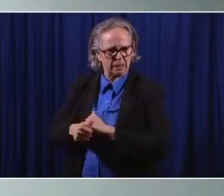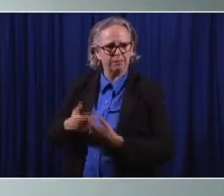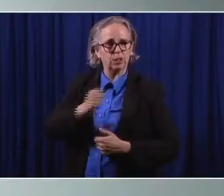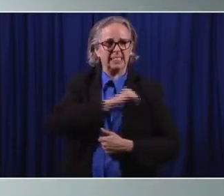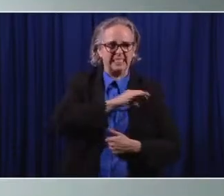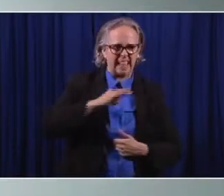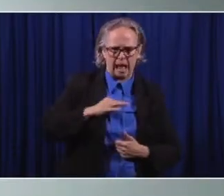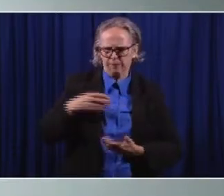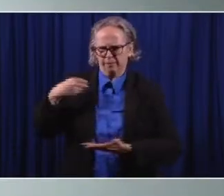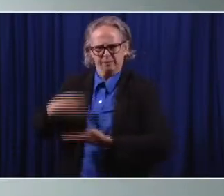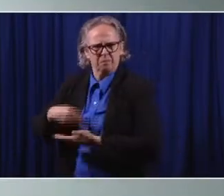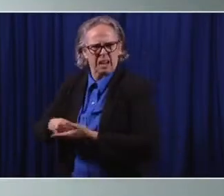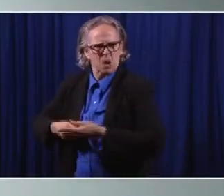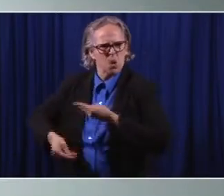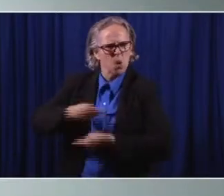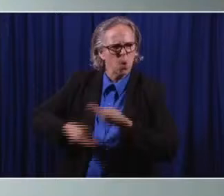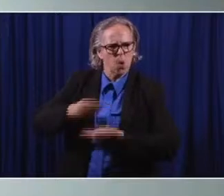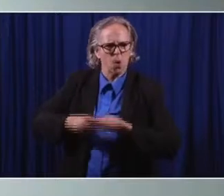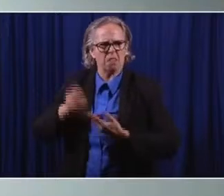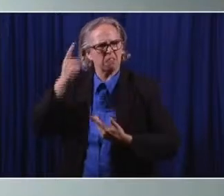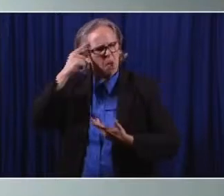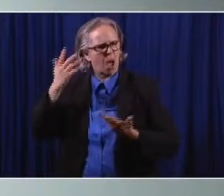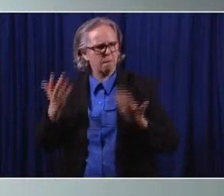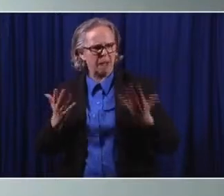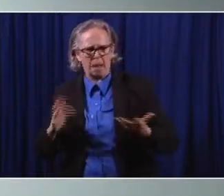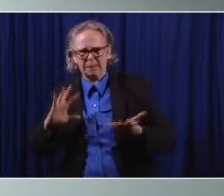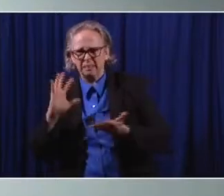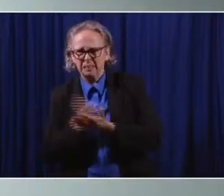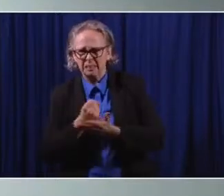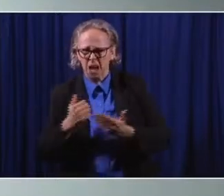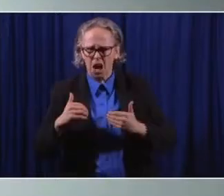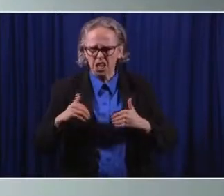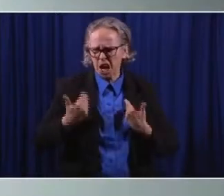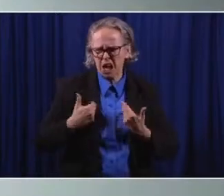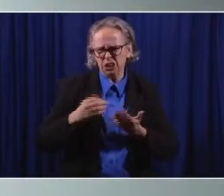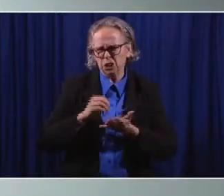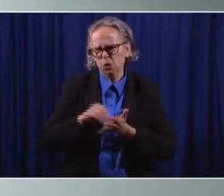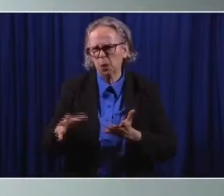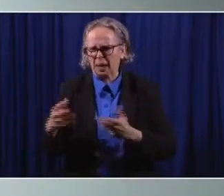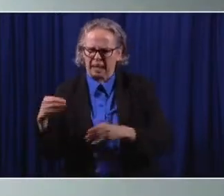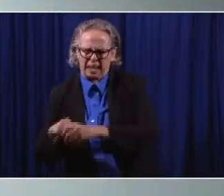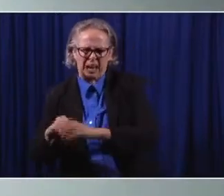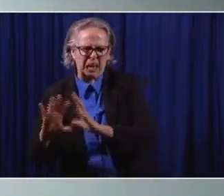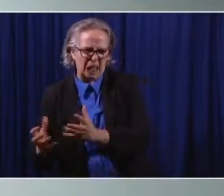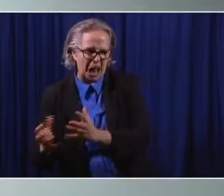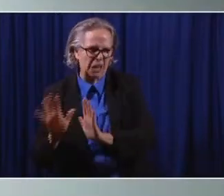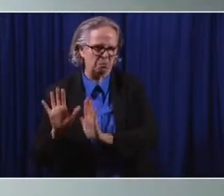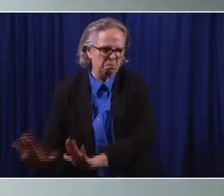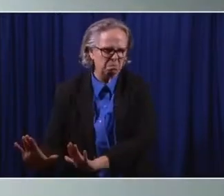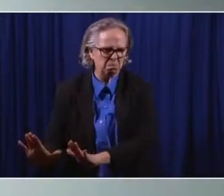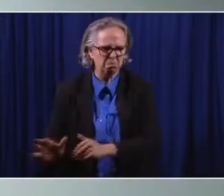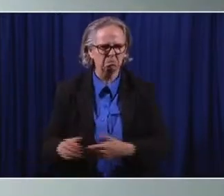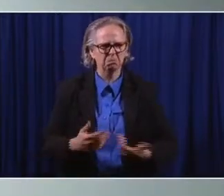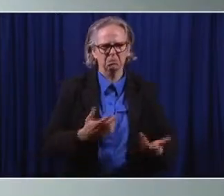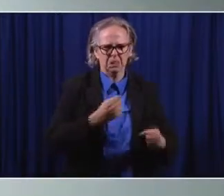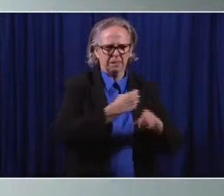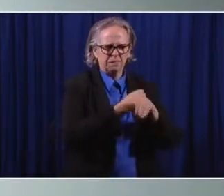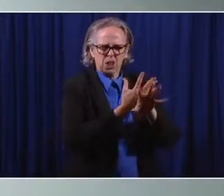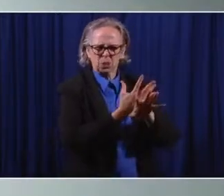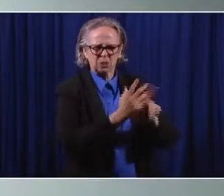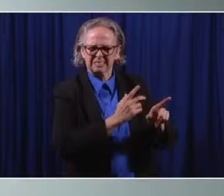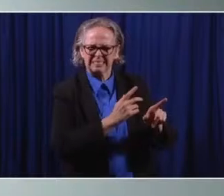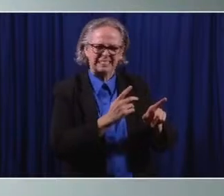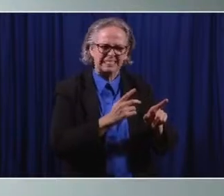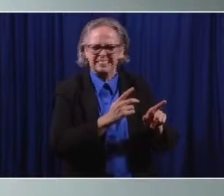maybe bringing in the younger students. But as we looked at that, we felt we need our students in front of us. It's been about